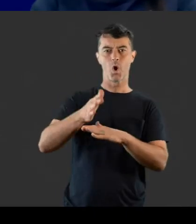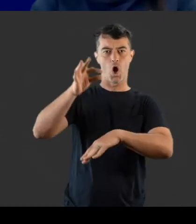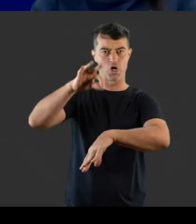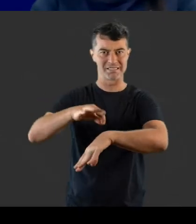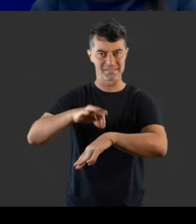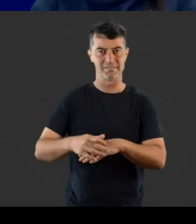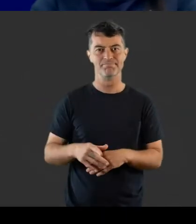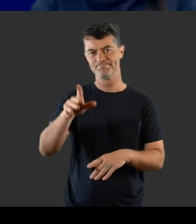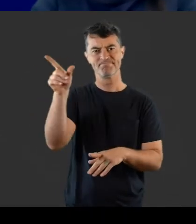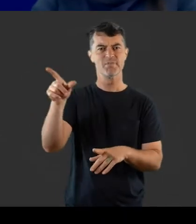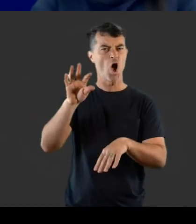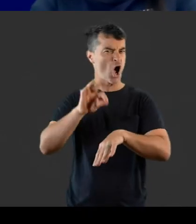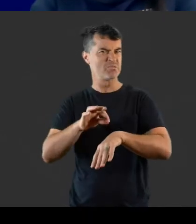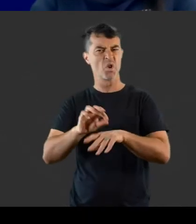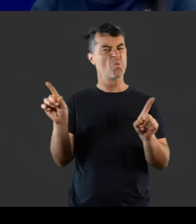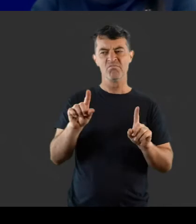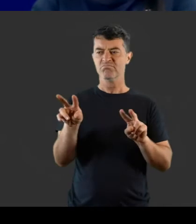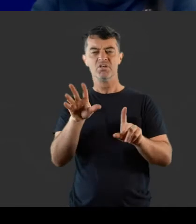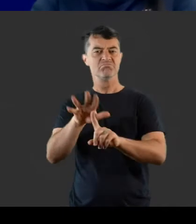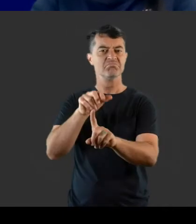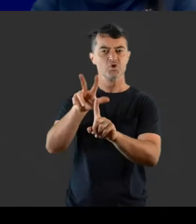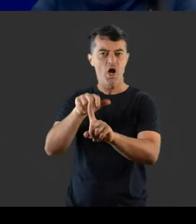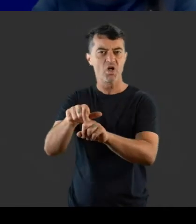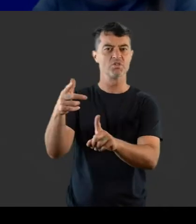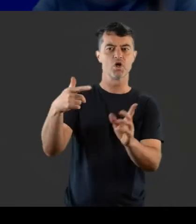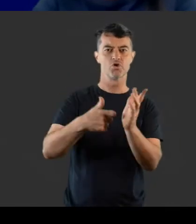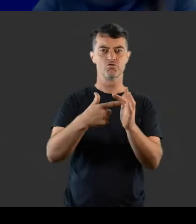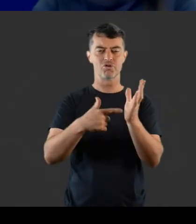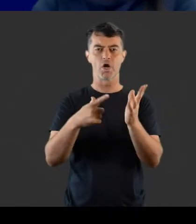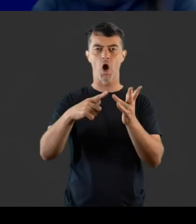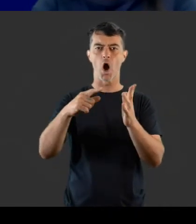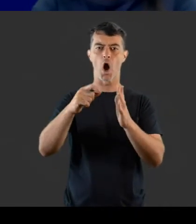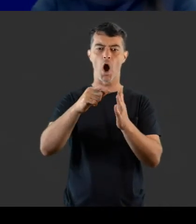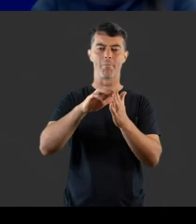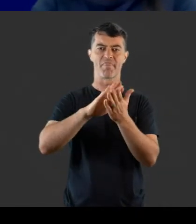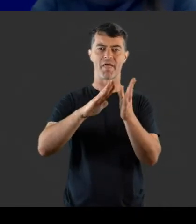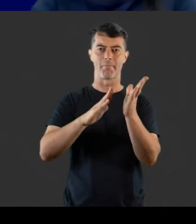in a hospital where they can diagnose and treat specific